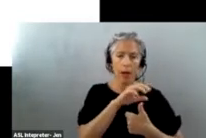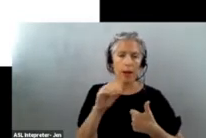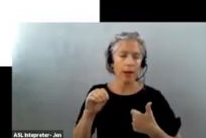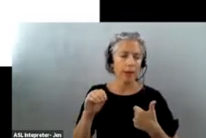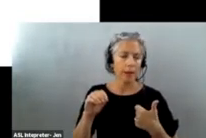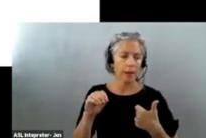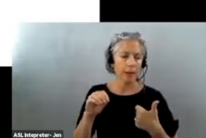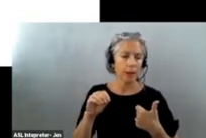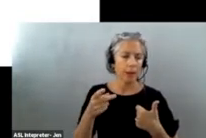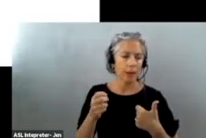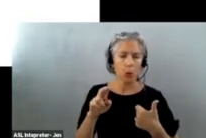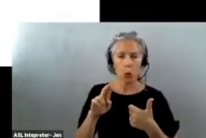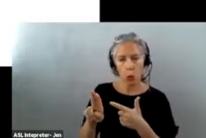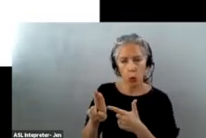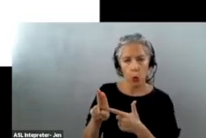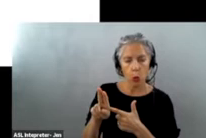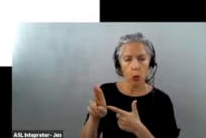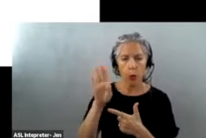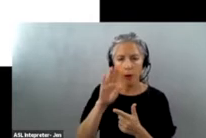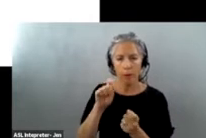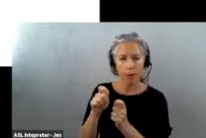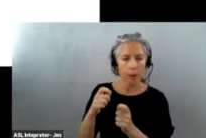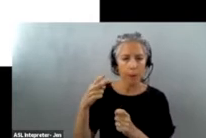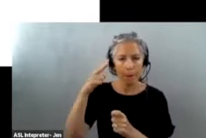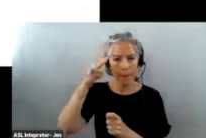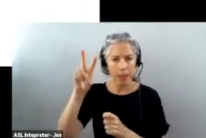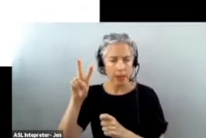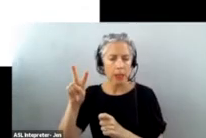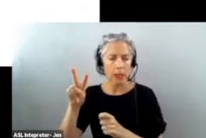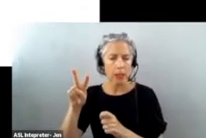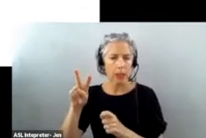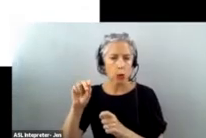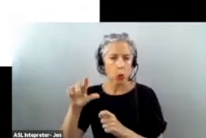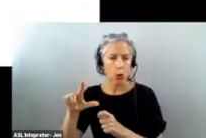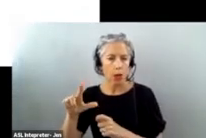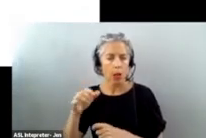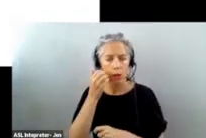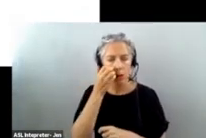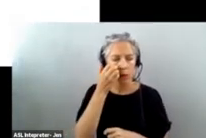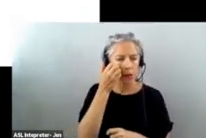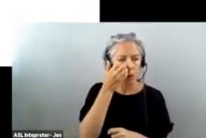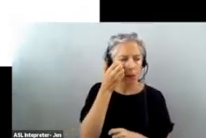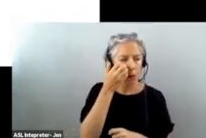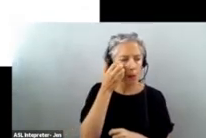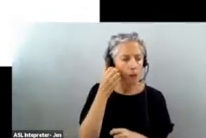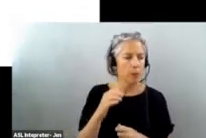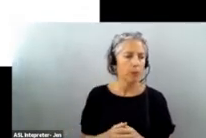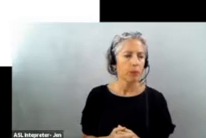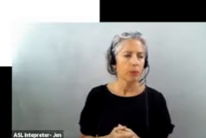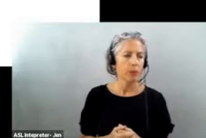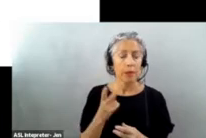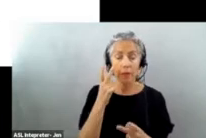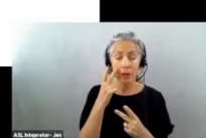in Peru, they are adapting a Mexican one. We have now for the the